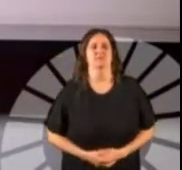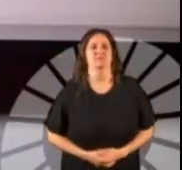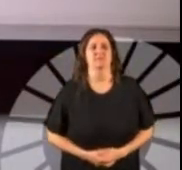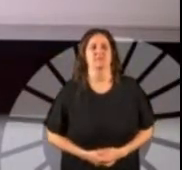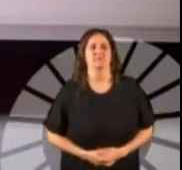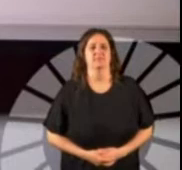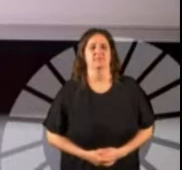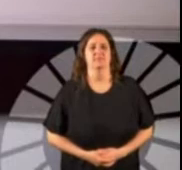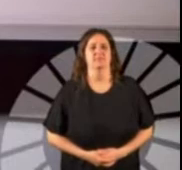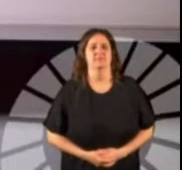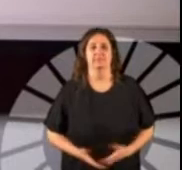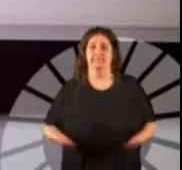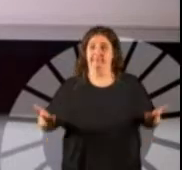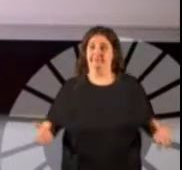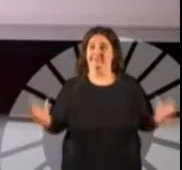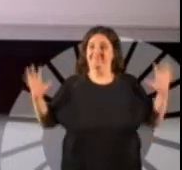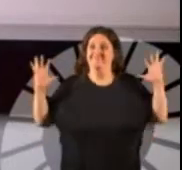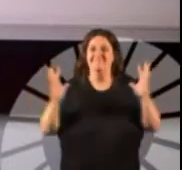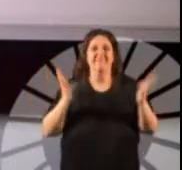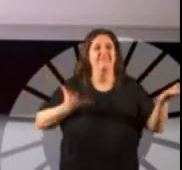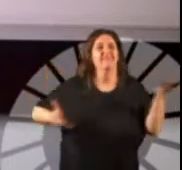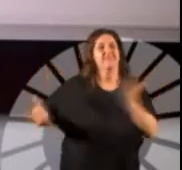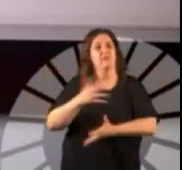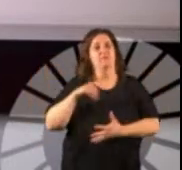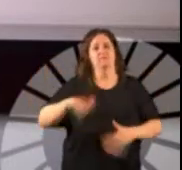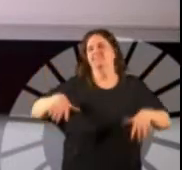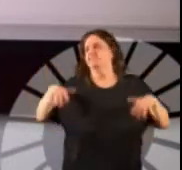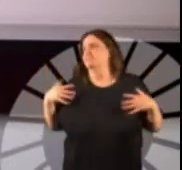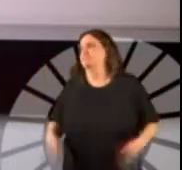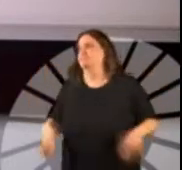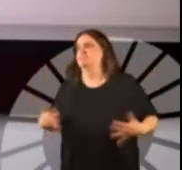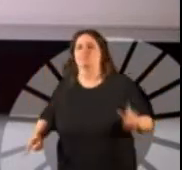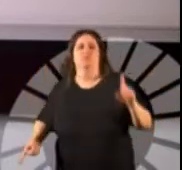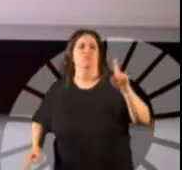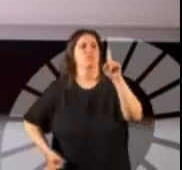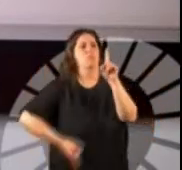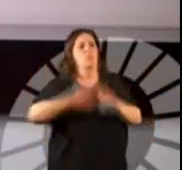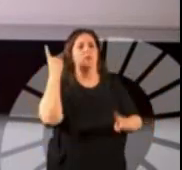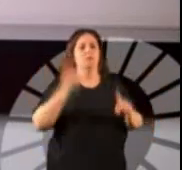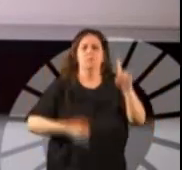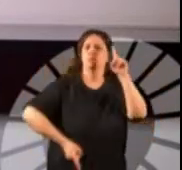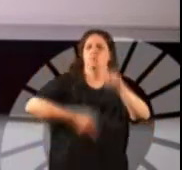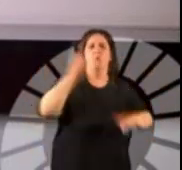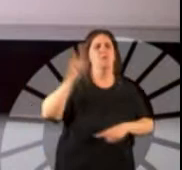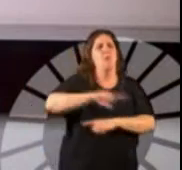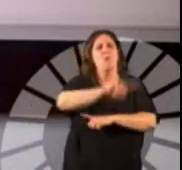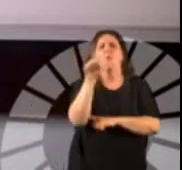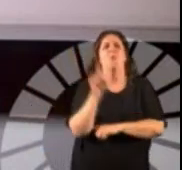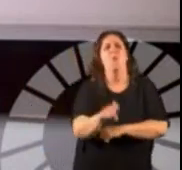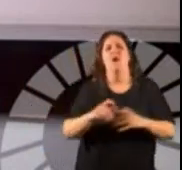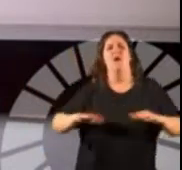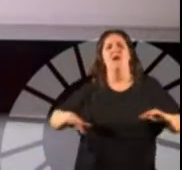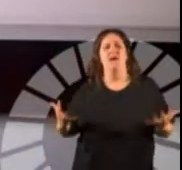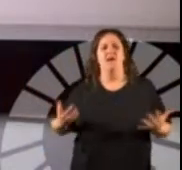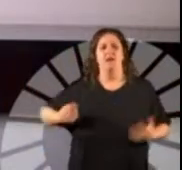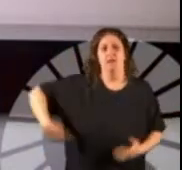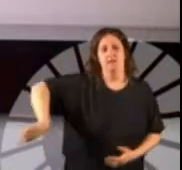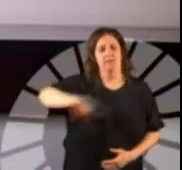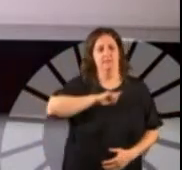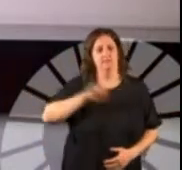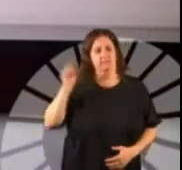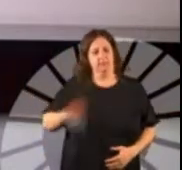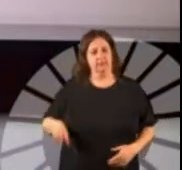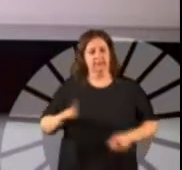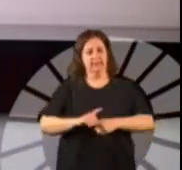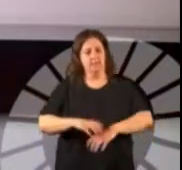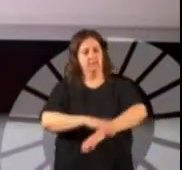an intergenerational and an intersectoral partnership. When South Africa raised its